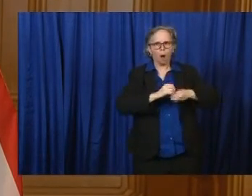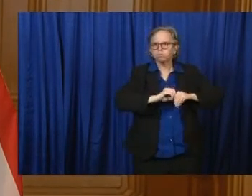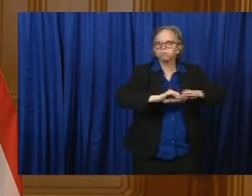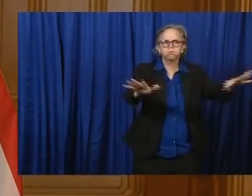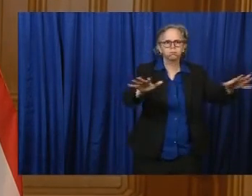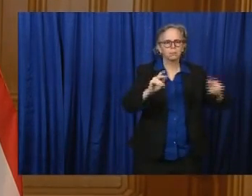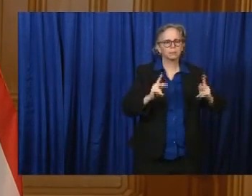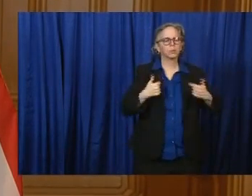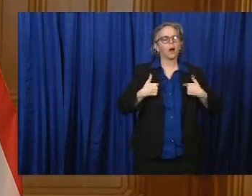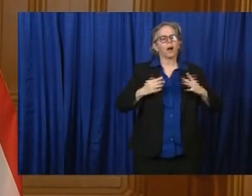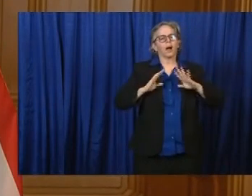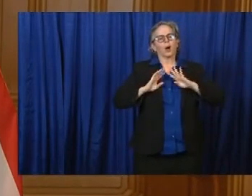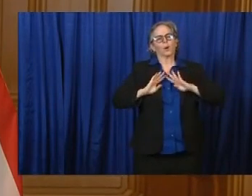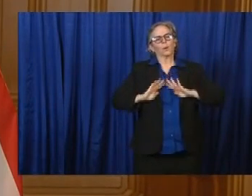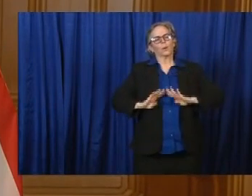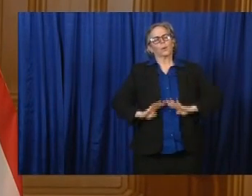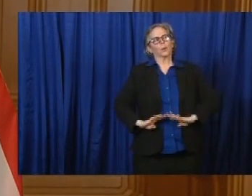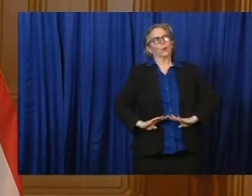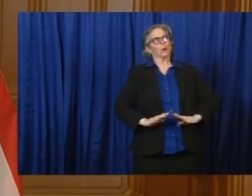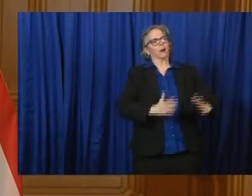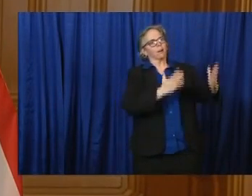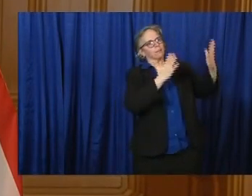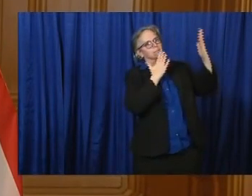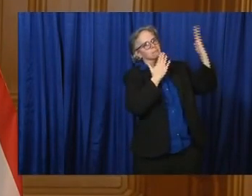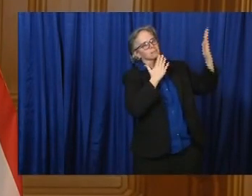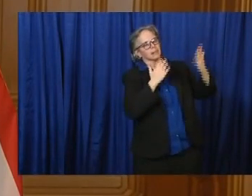We know that today they are moving forward,